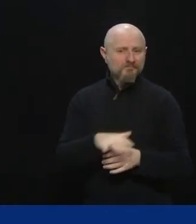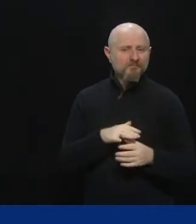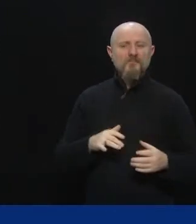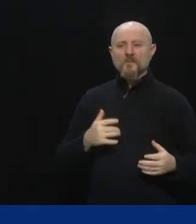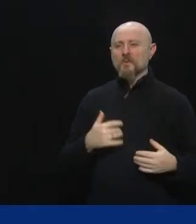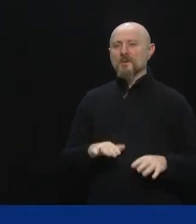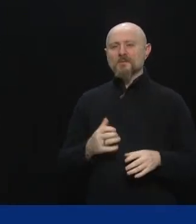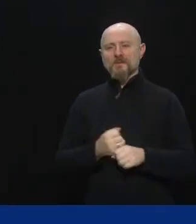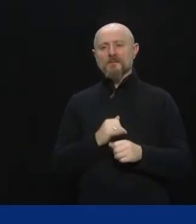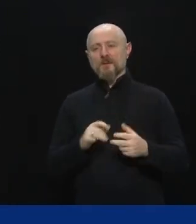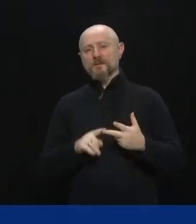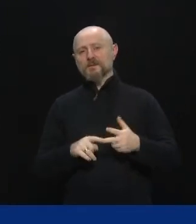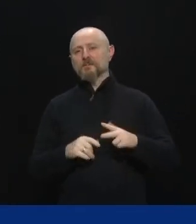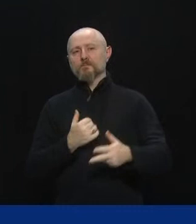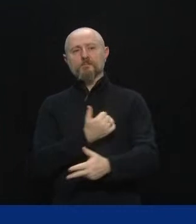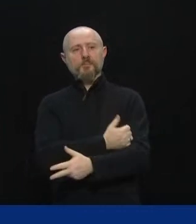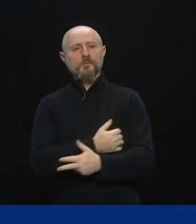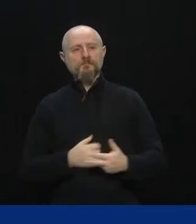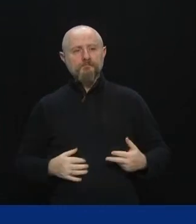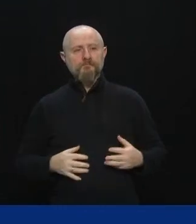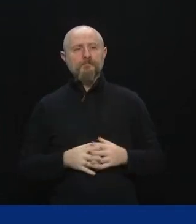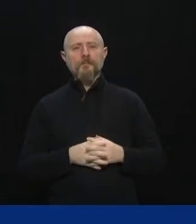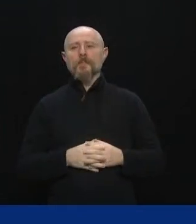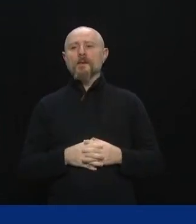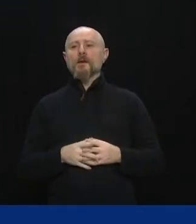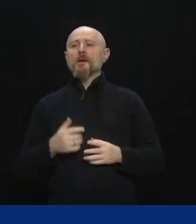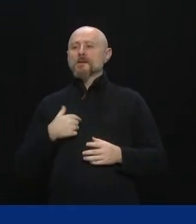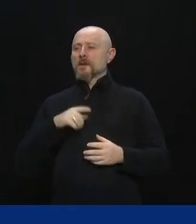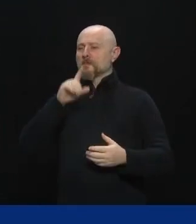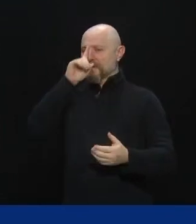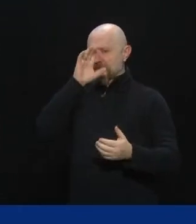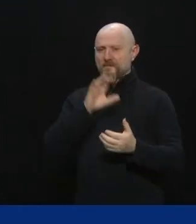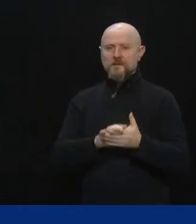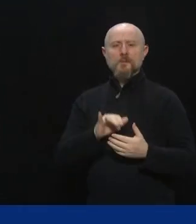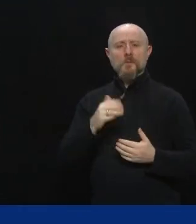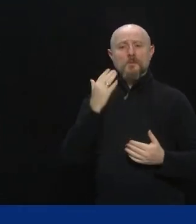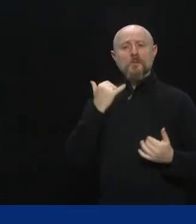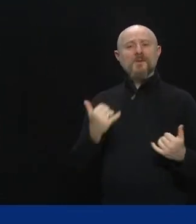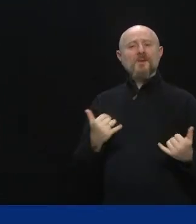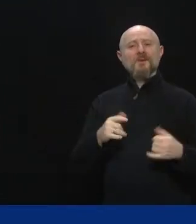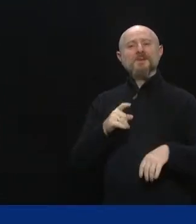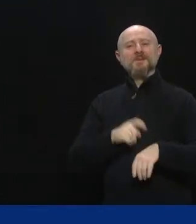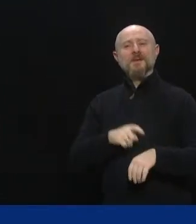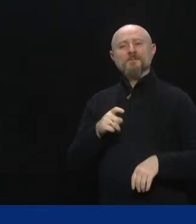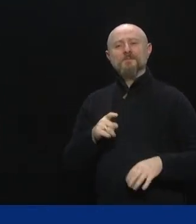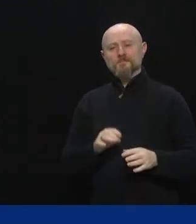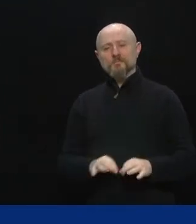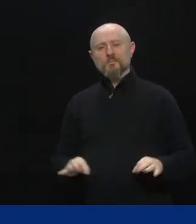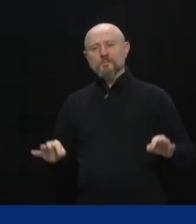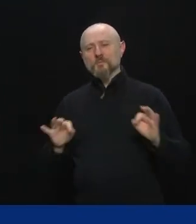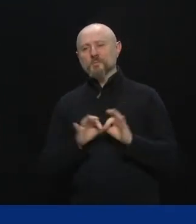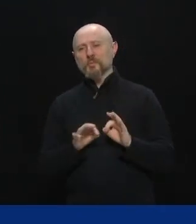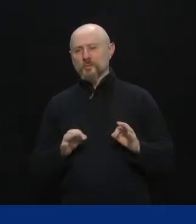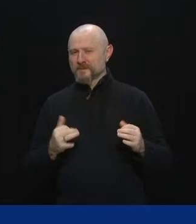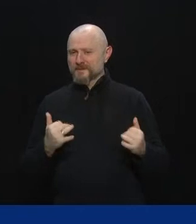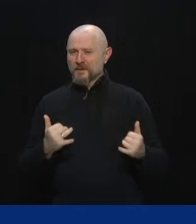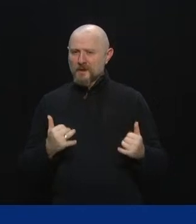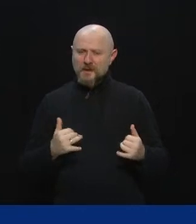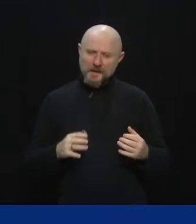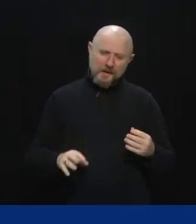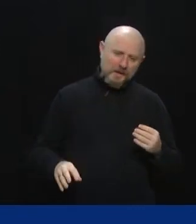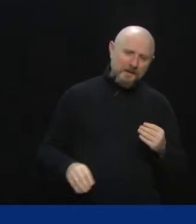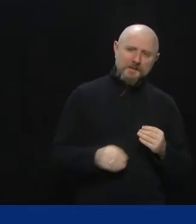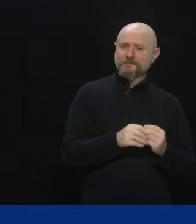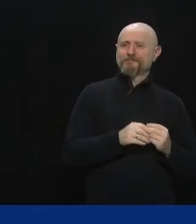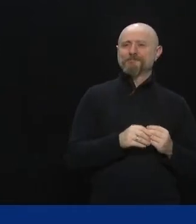you are vaccinated personally. And I believe that's why it's time and important to now add on a continuation of